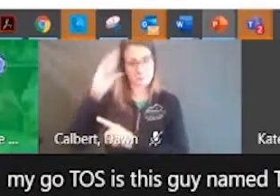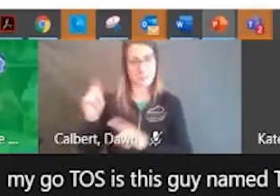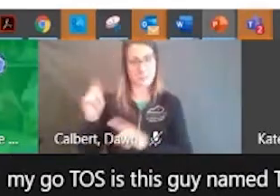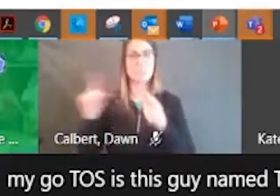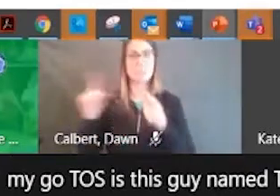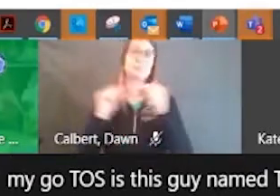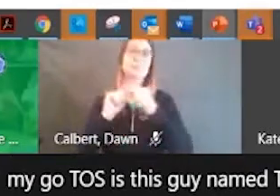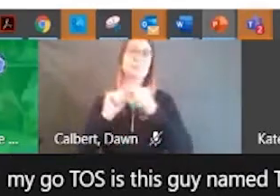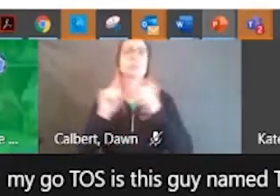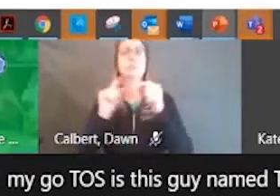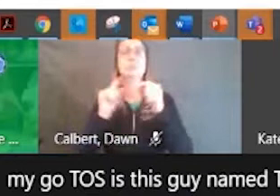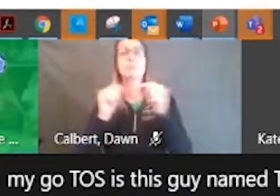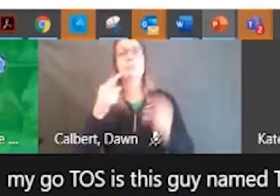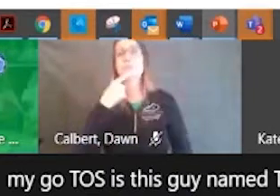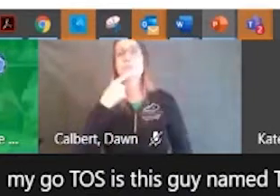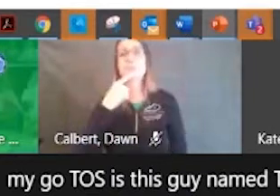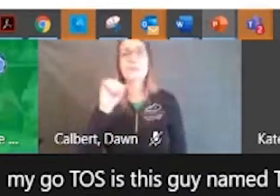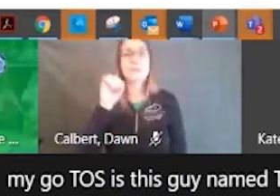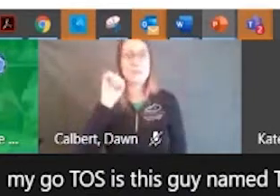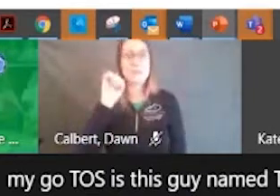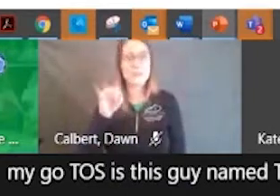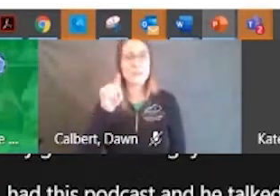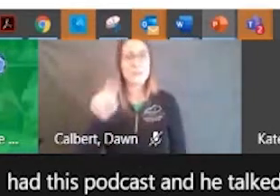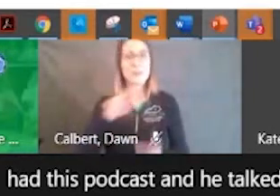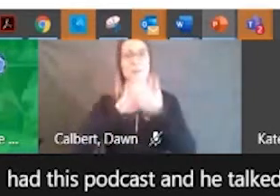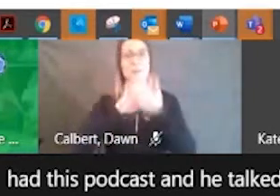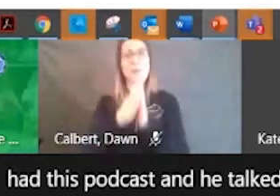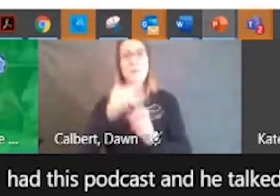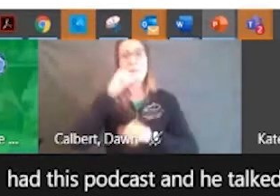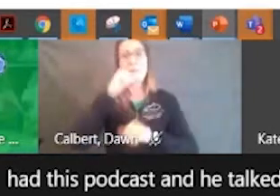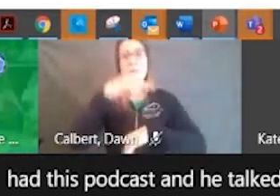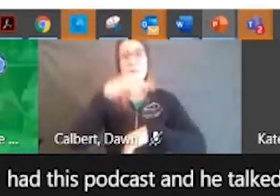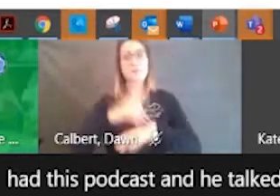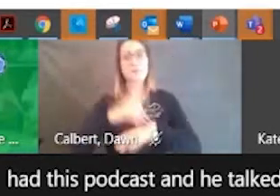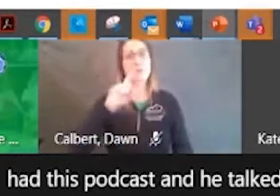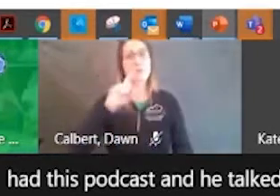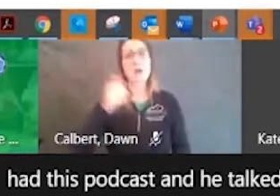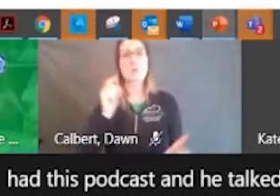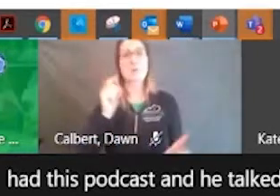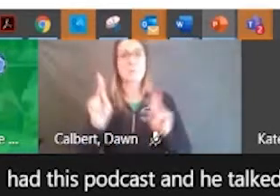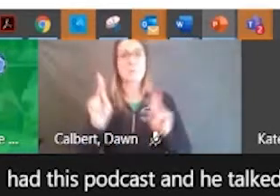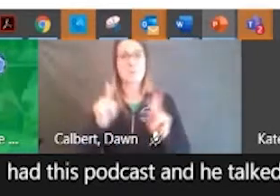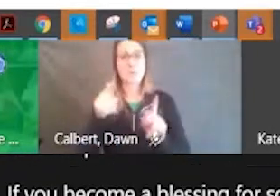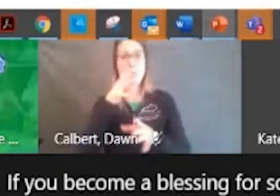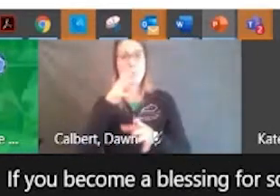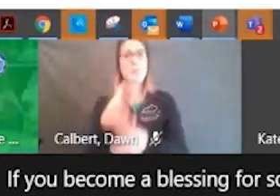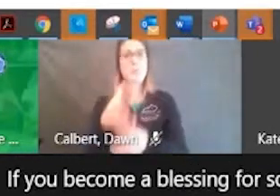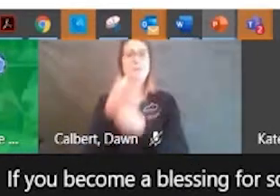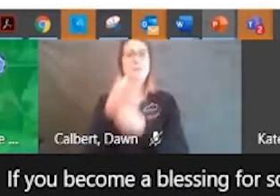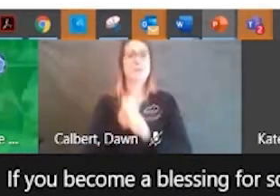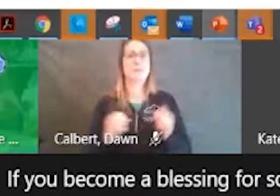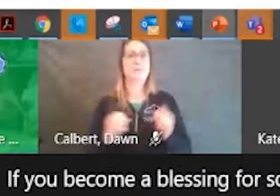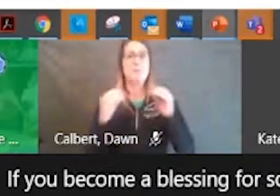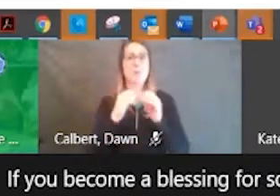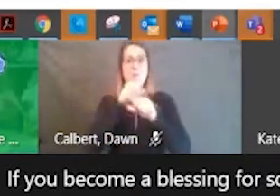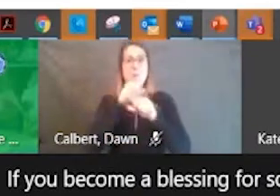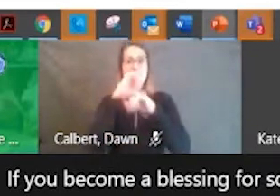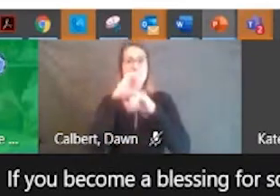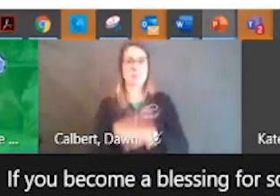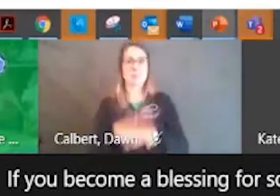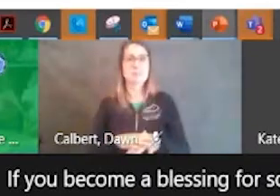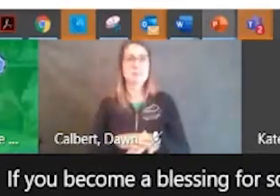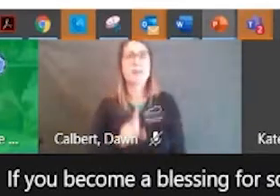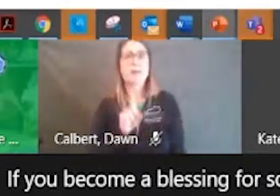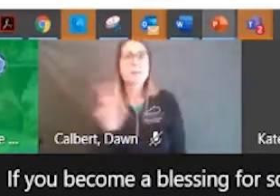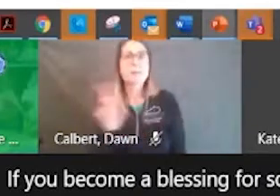if you become a blessing for somebody else, then you'll start receiving more blessings. And he talks about